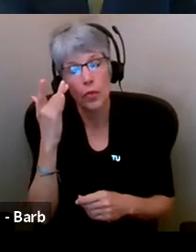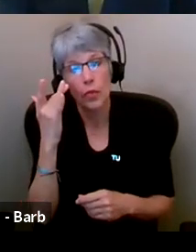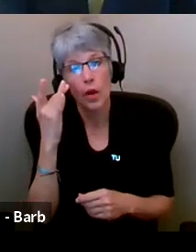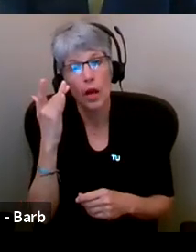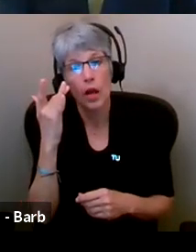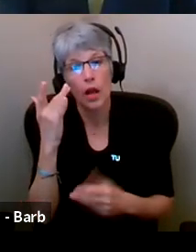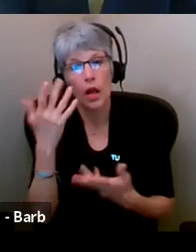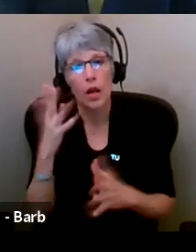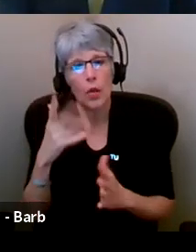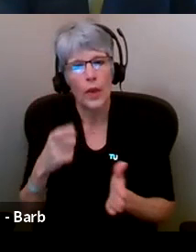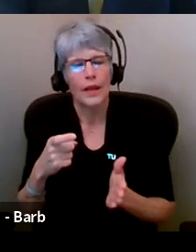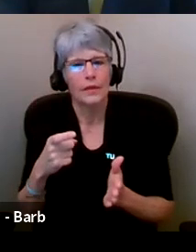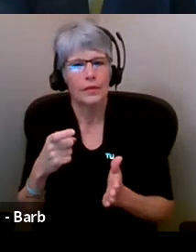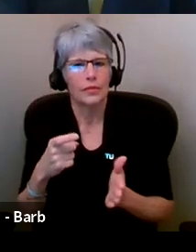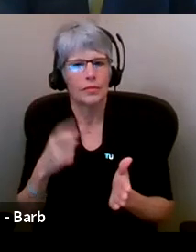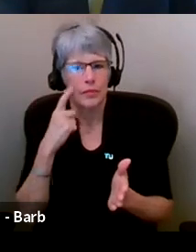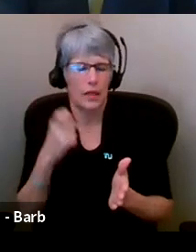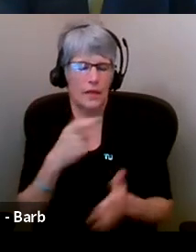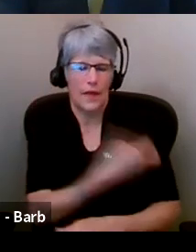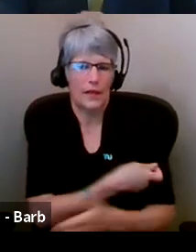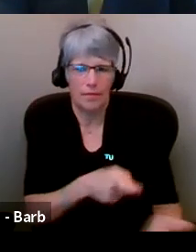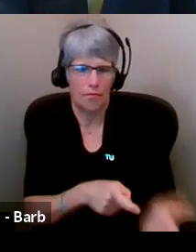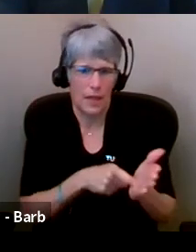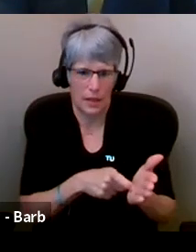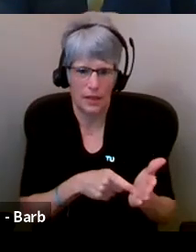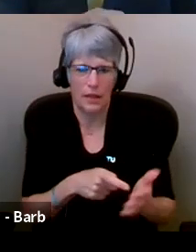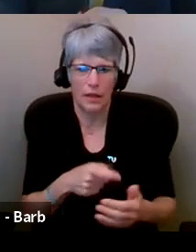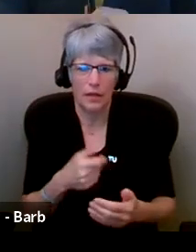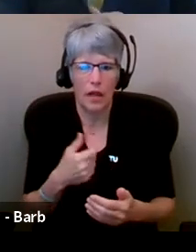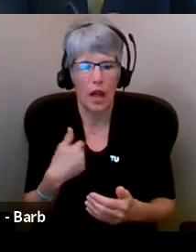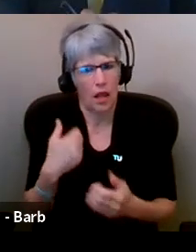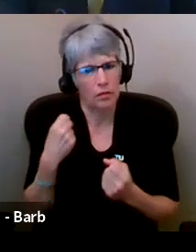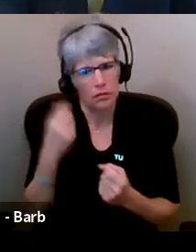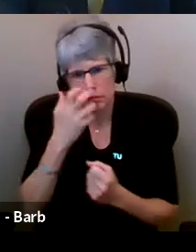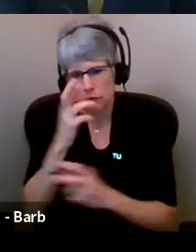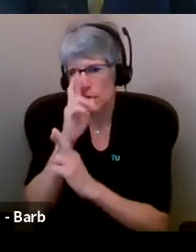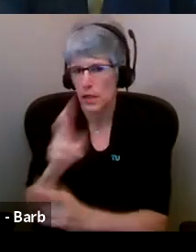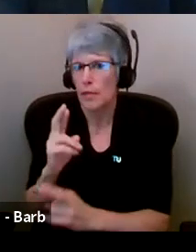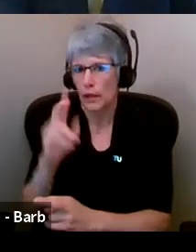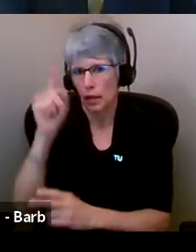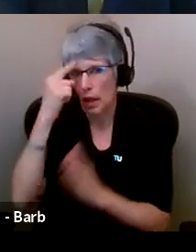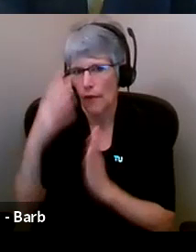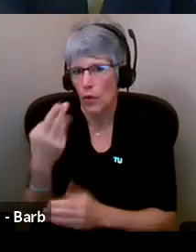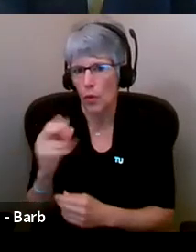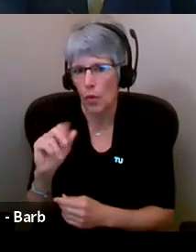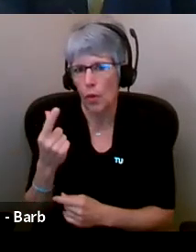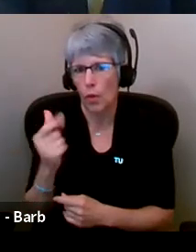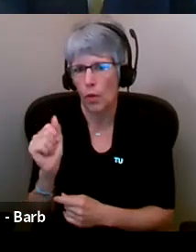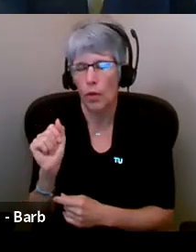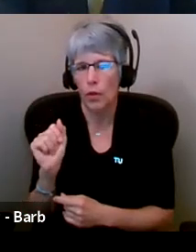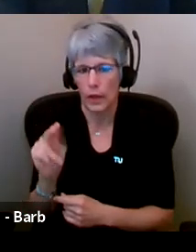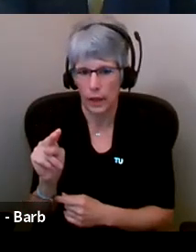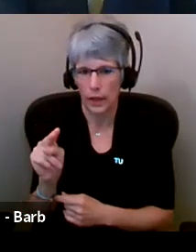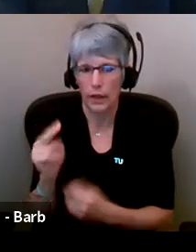had mandated the vaccinations. I have a great deal of respect for Governor Hogan, as I know the Chancellor does. And we're